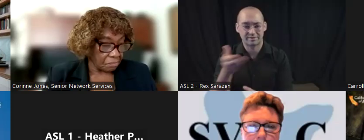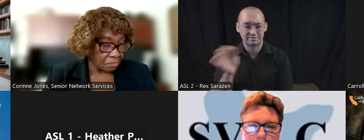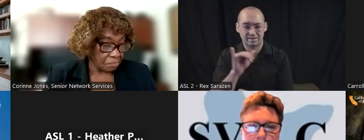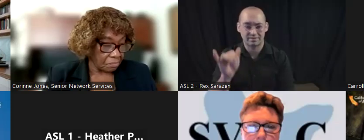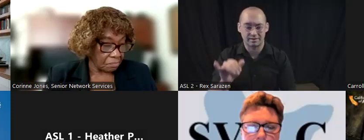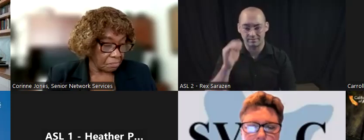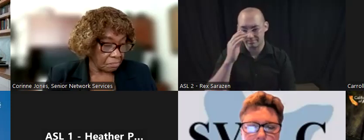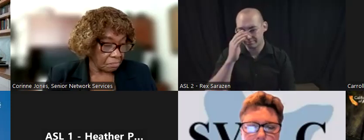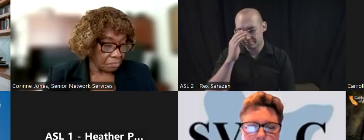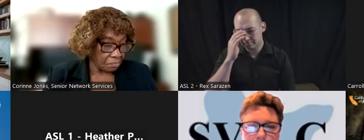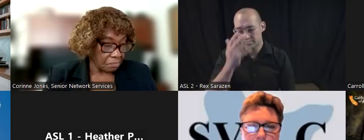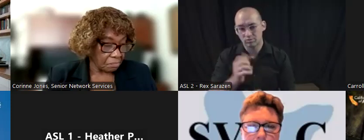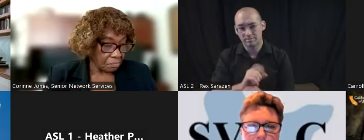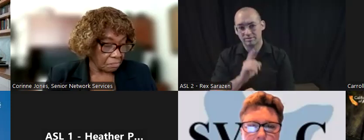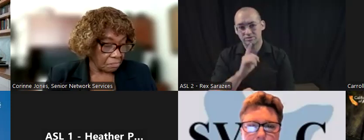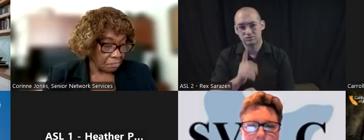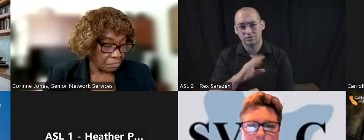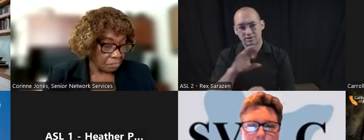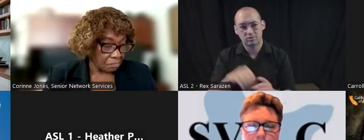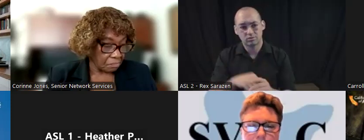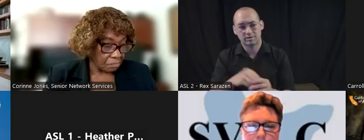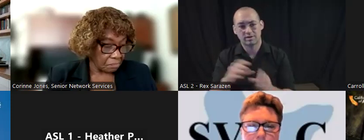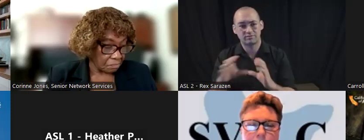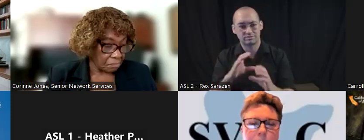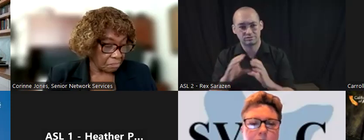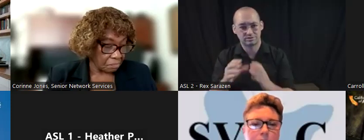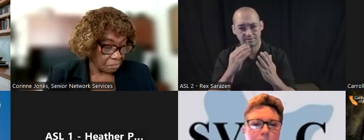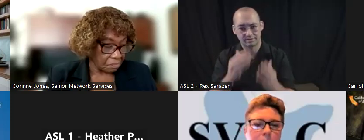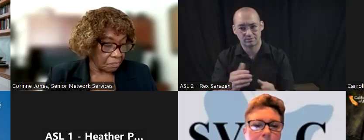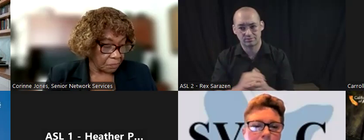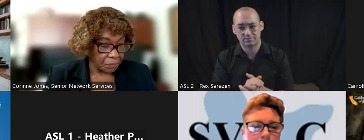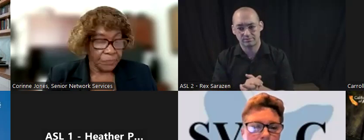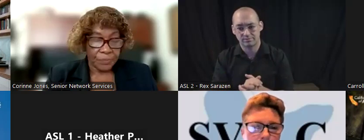sure we're always included in these conversations. Thank you.